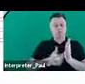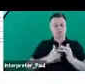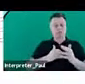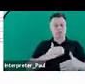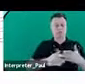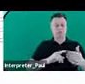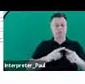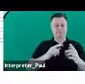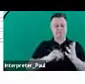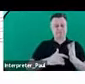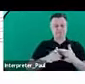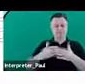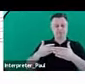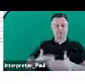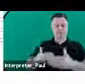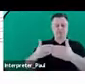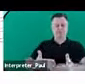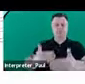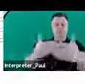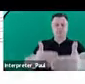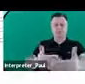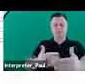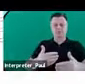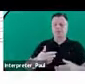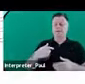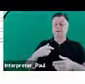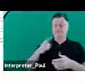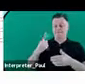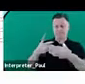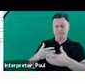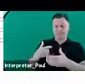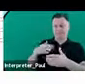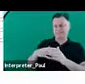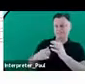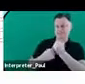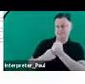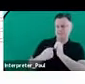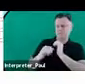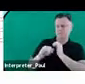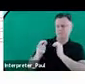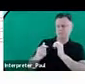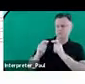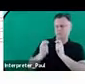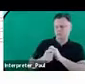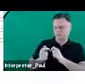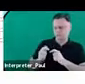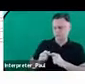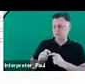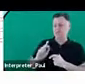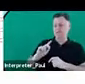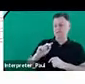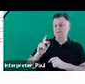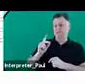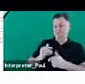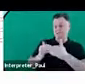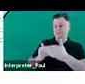stage of the process, they need to identify what support adjustments you will need in order to demonstrate your full potential. So actually, if it's